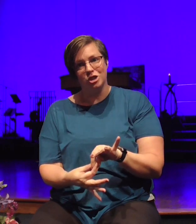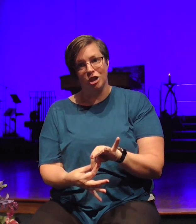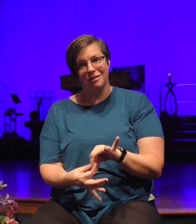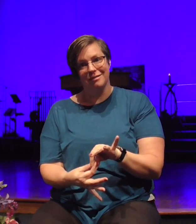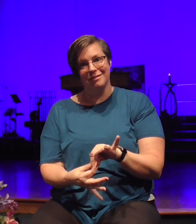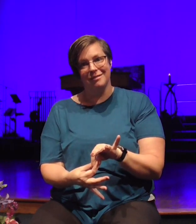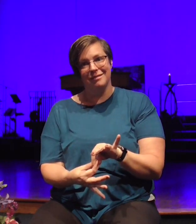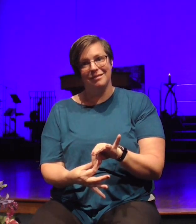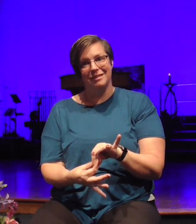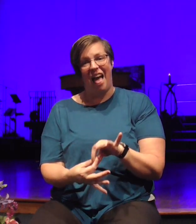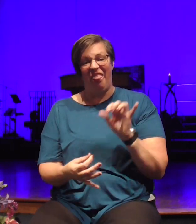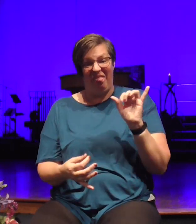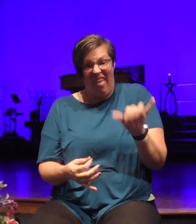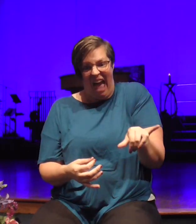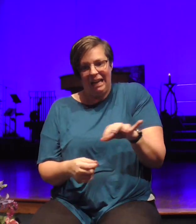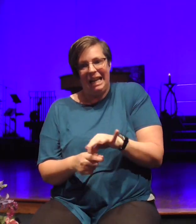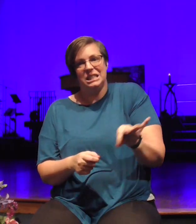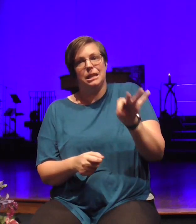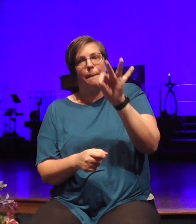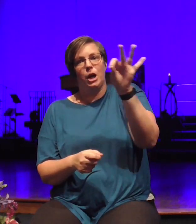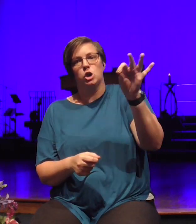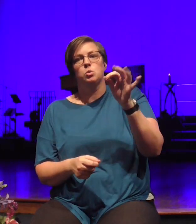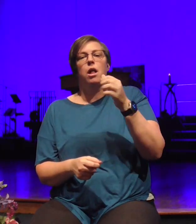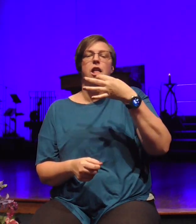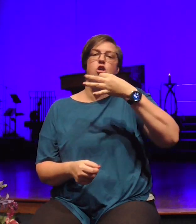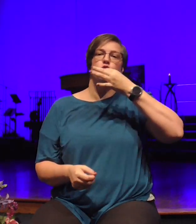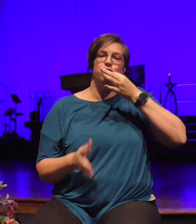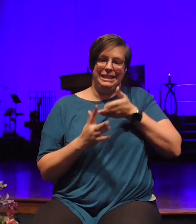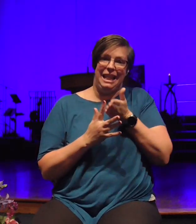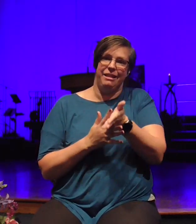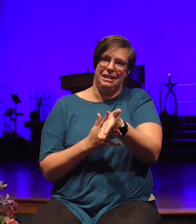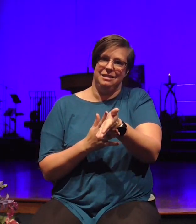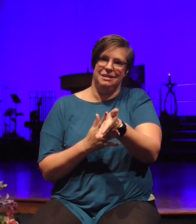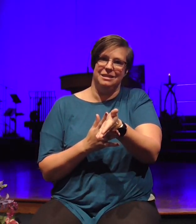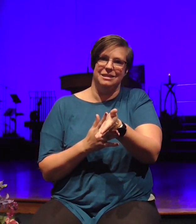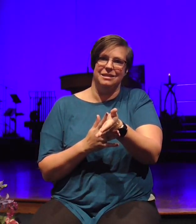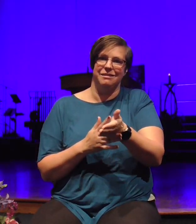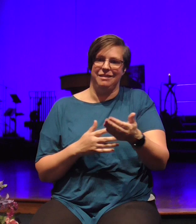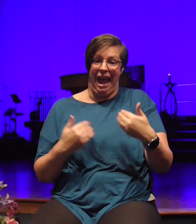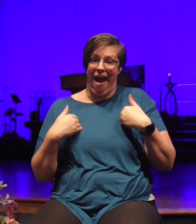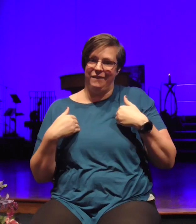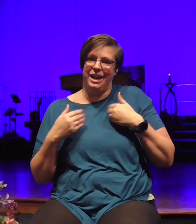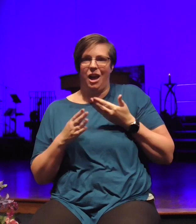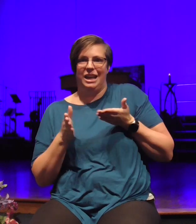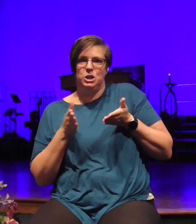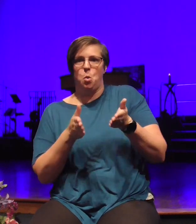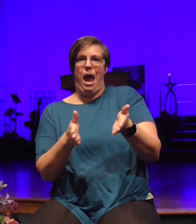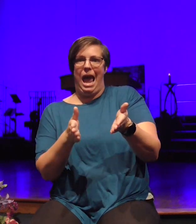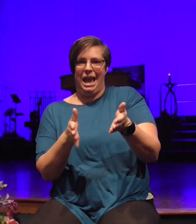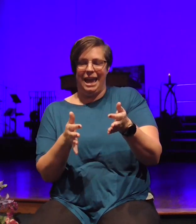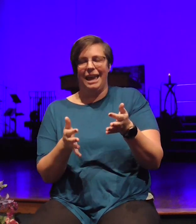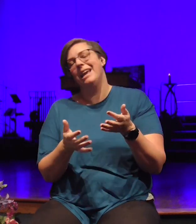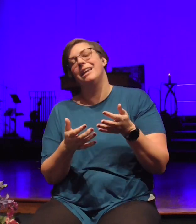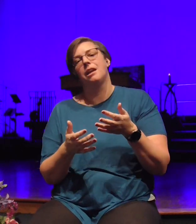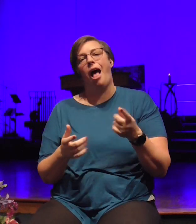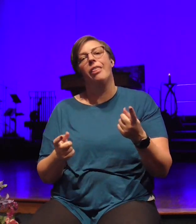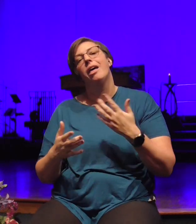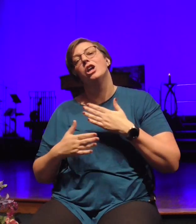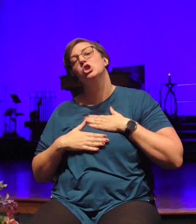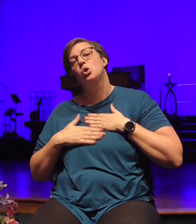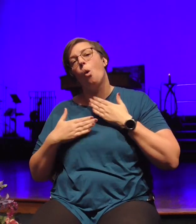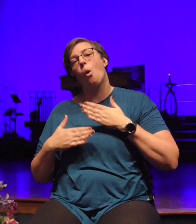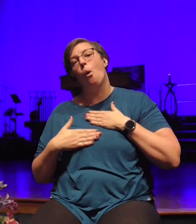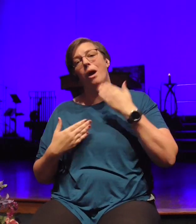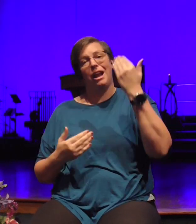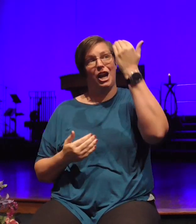is spiritual resilience, having its way with us. And then the joy of knowing that we